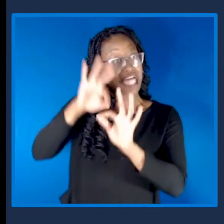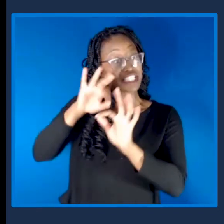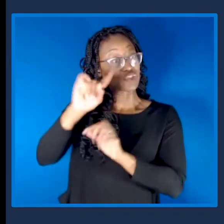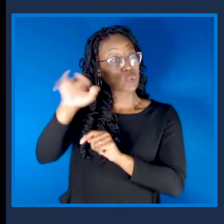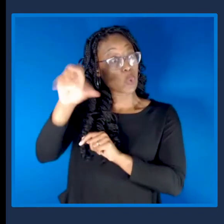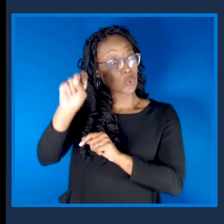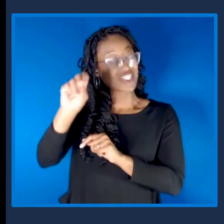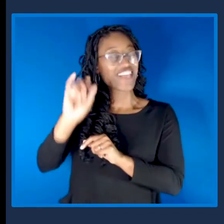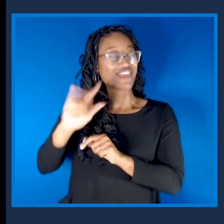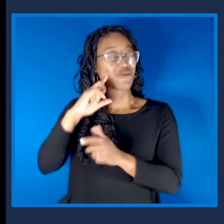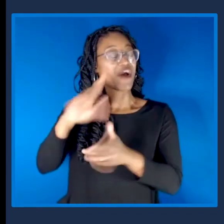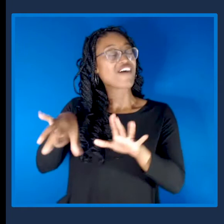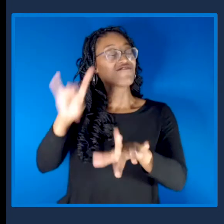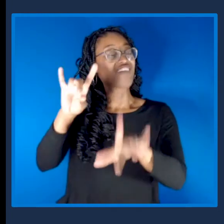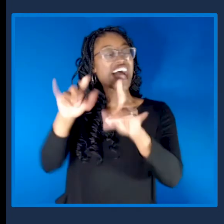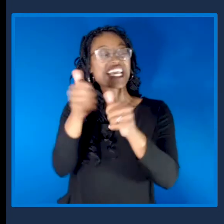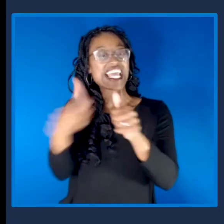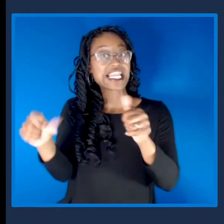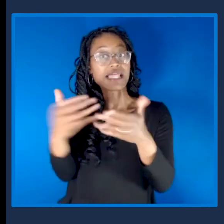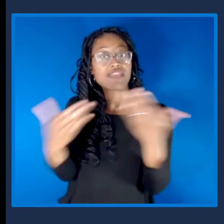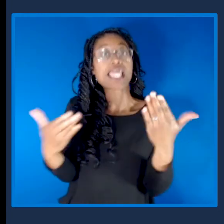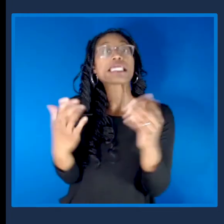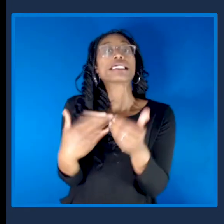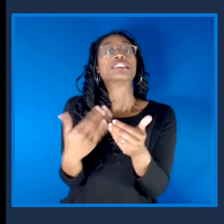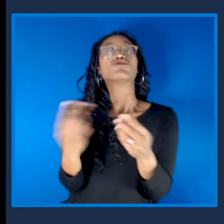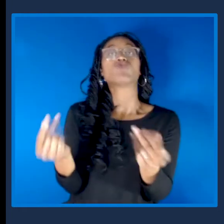fix low-hanging fruit.